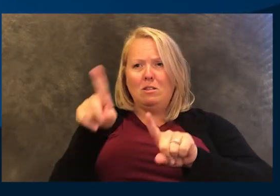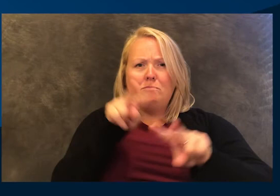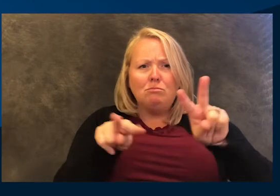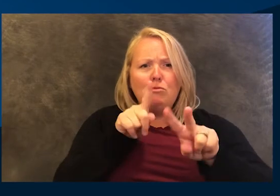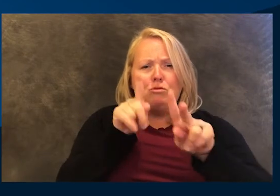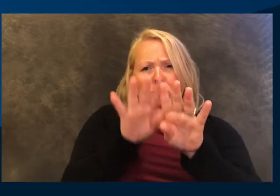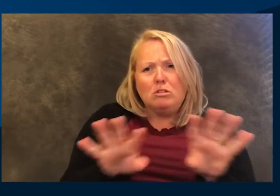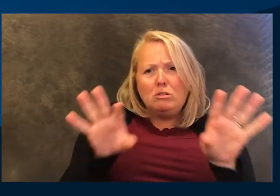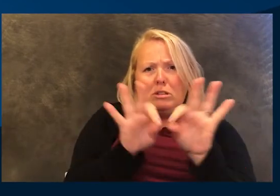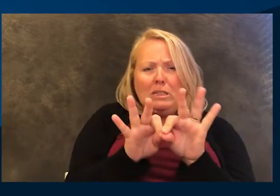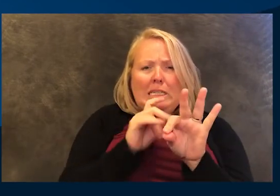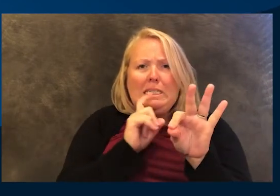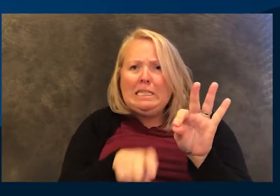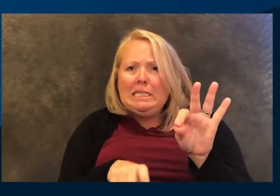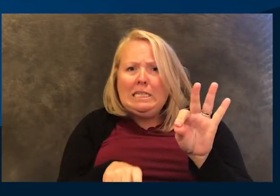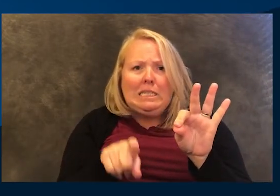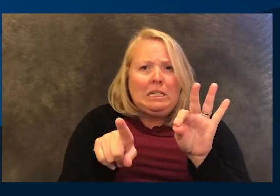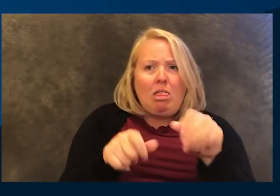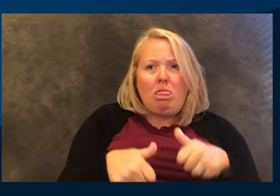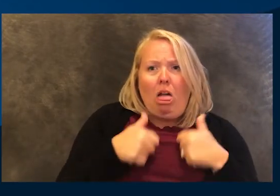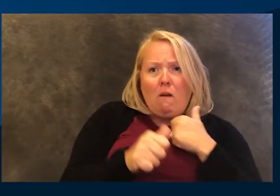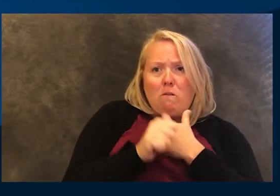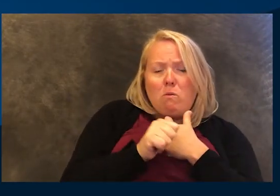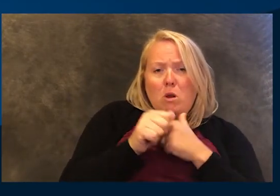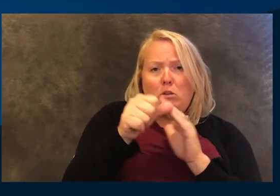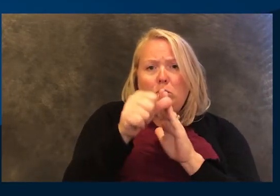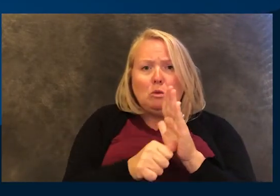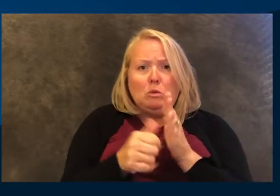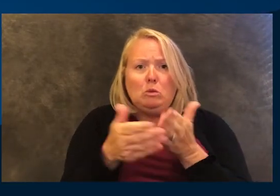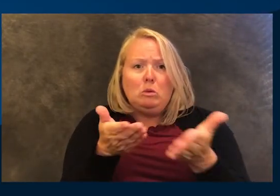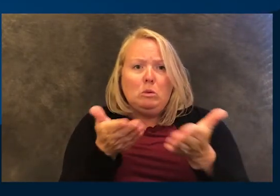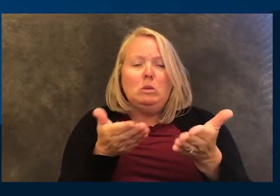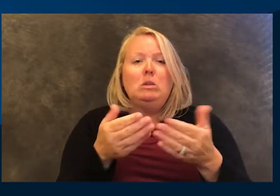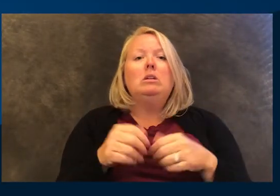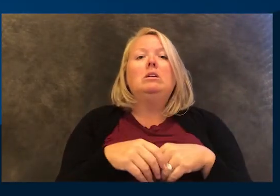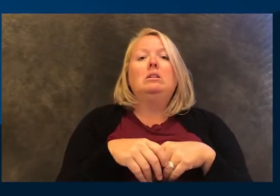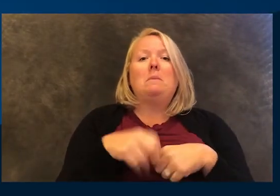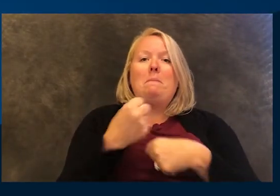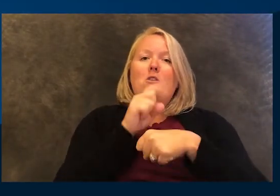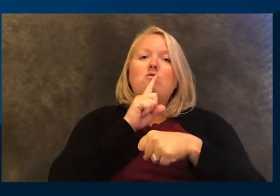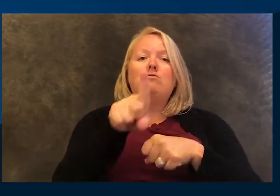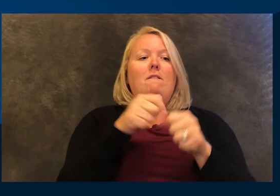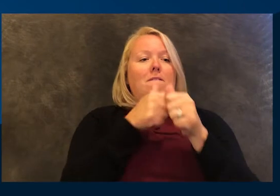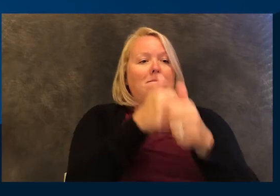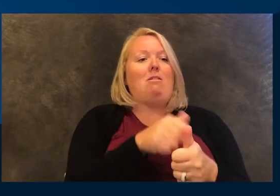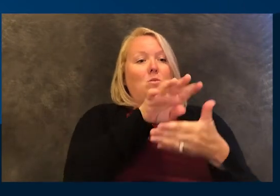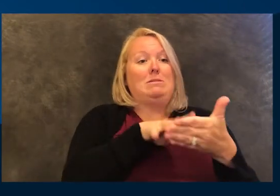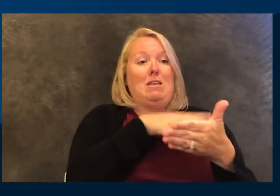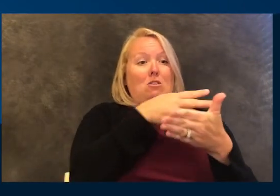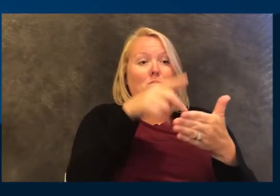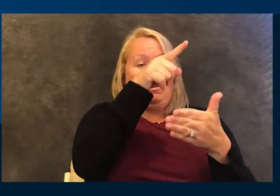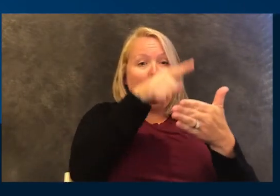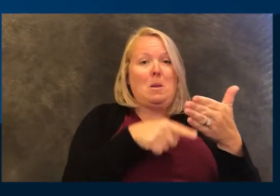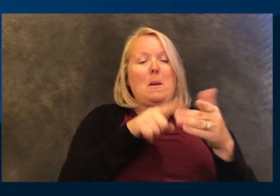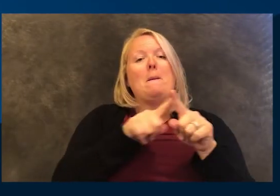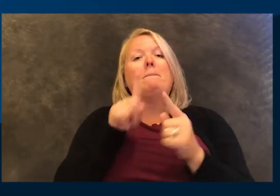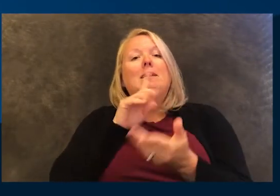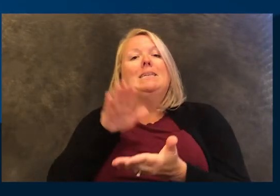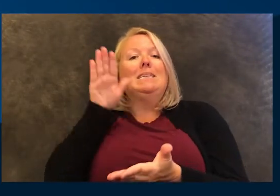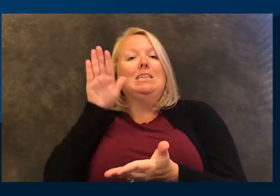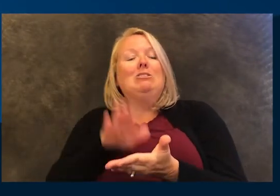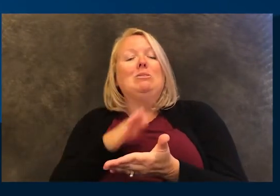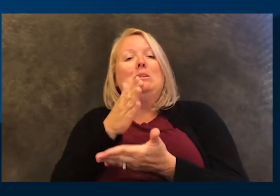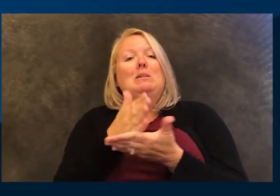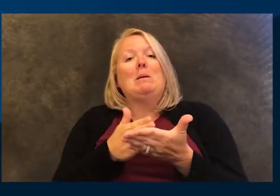of patients that needed life-threatening surgery and ensured that those patients remained on schedules. But what we were able to do is decrease